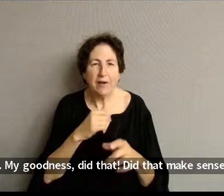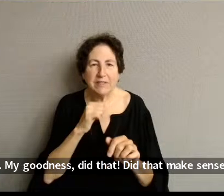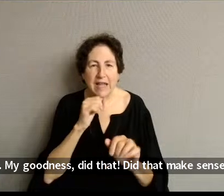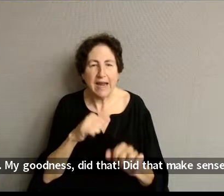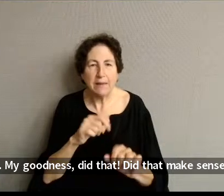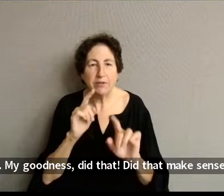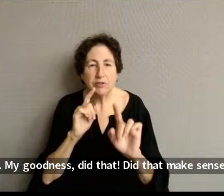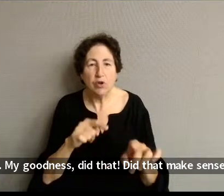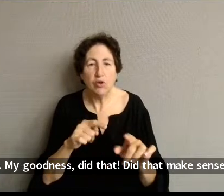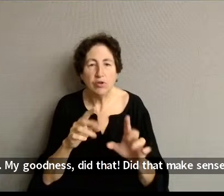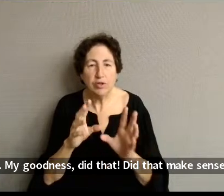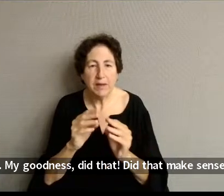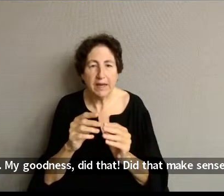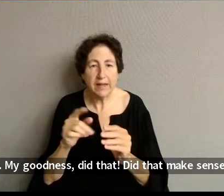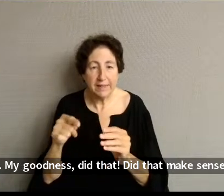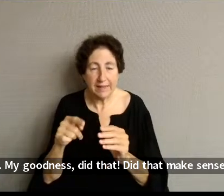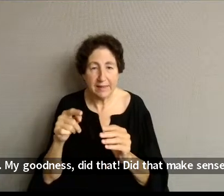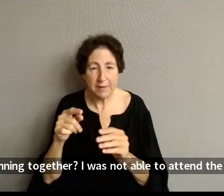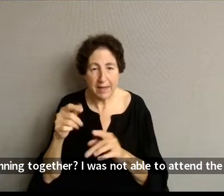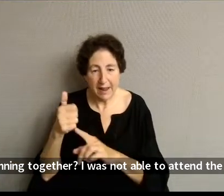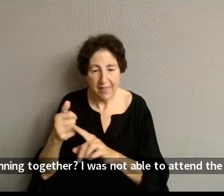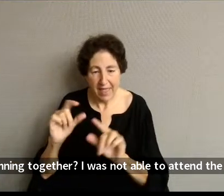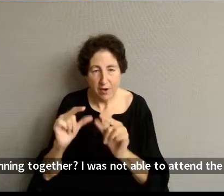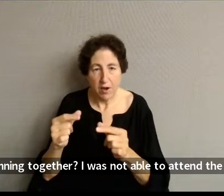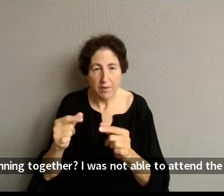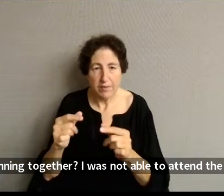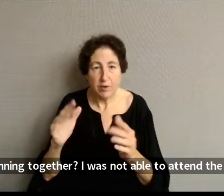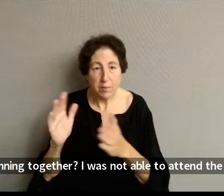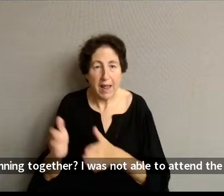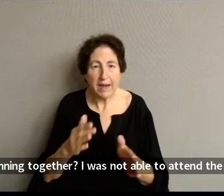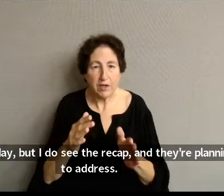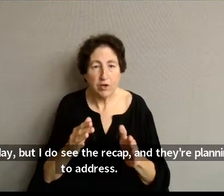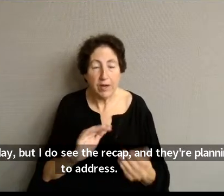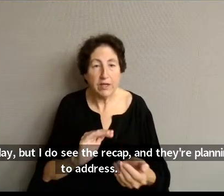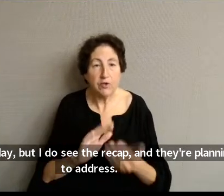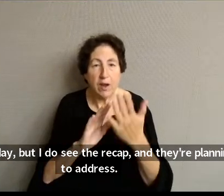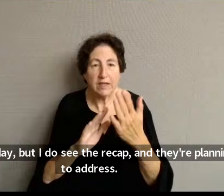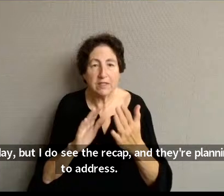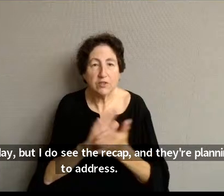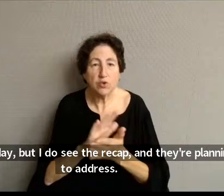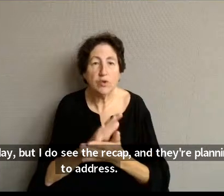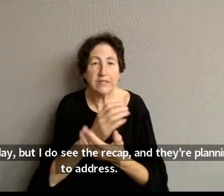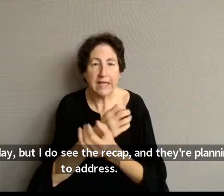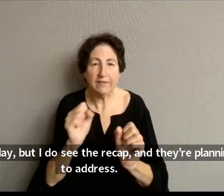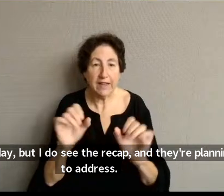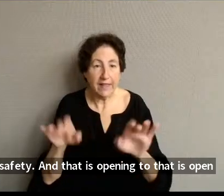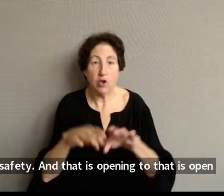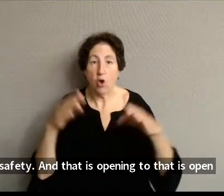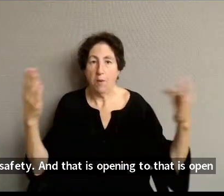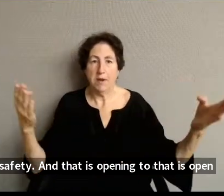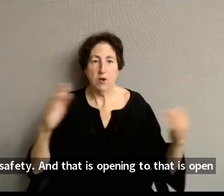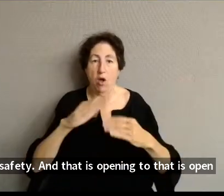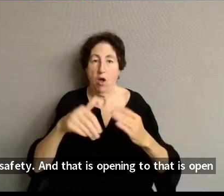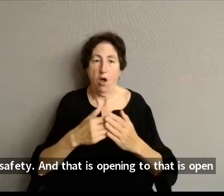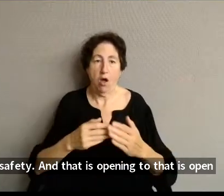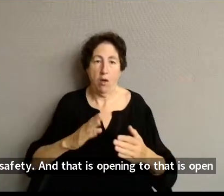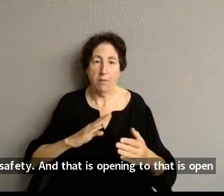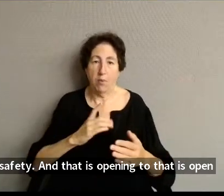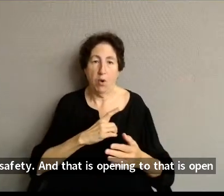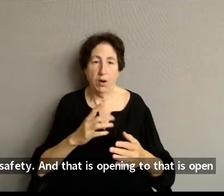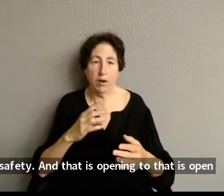the recap, and they are planning to address school safety. And that is open to all school board members